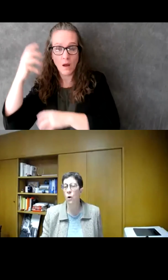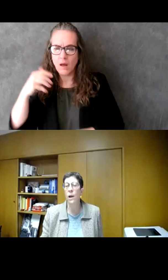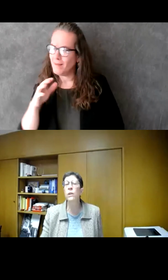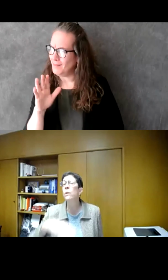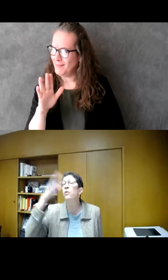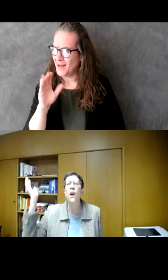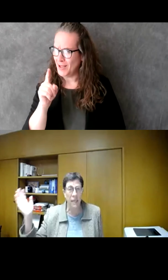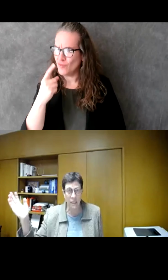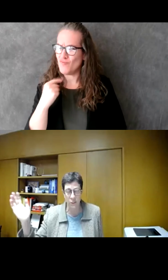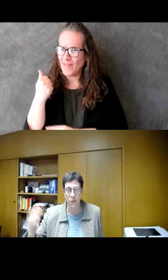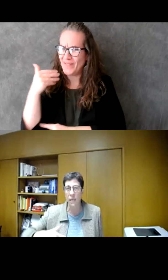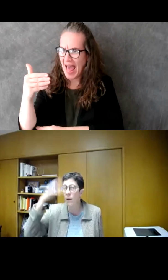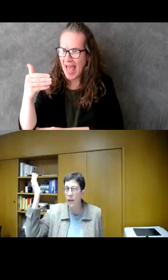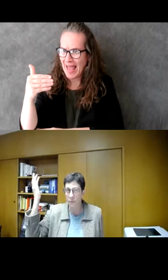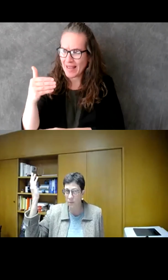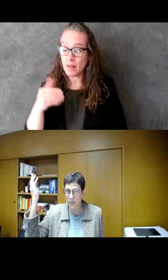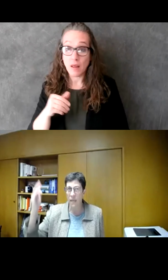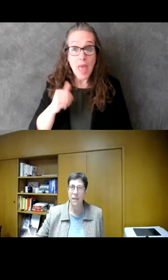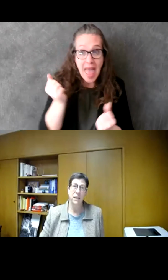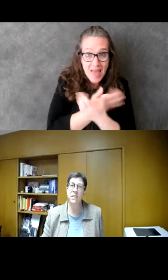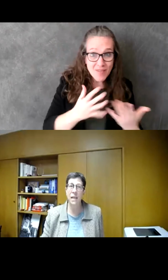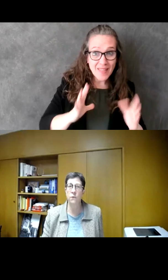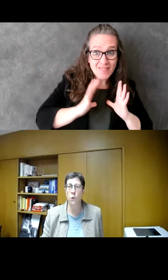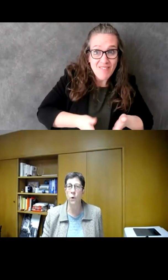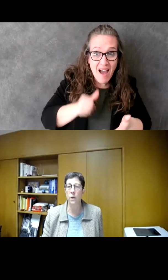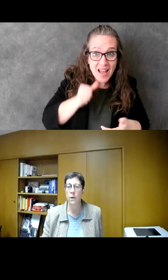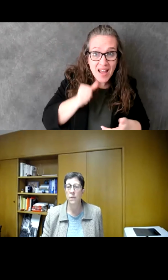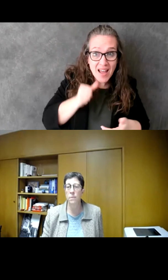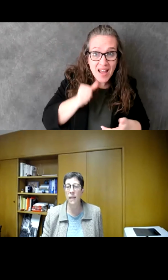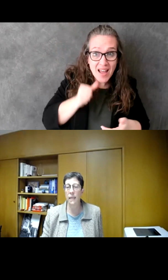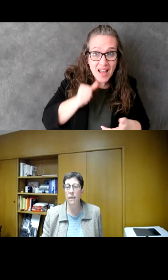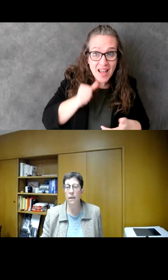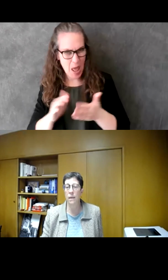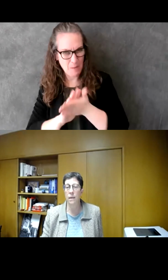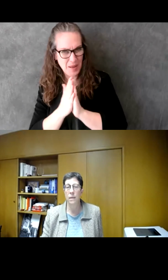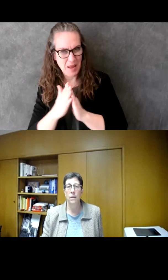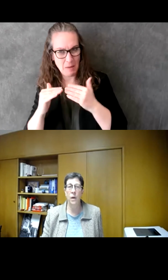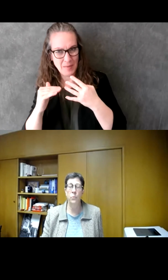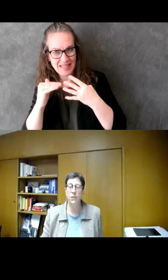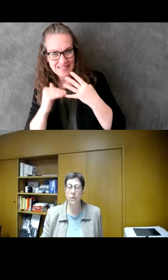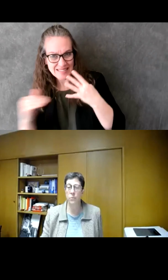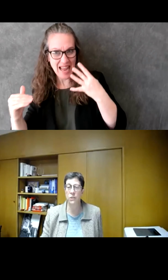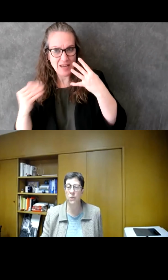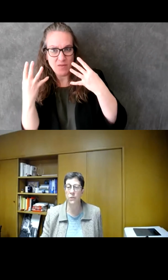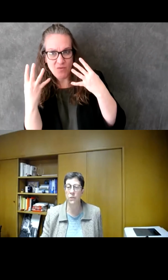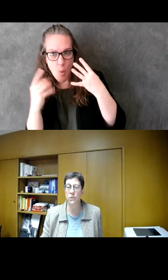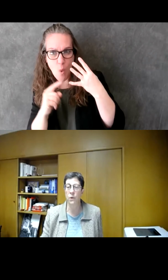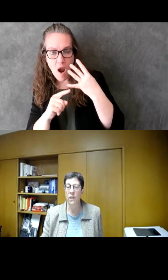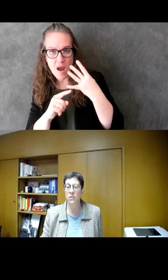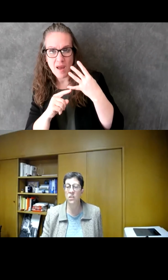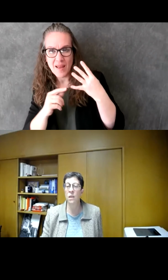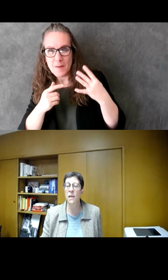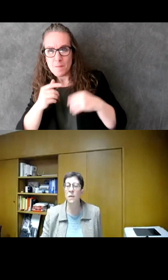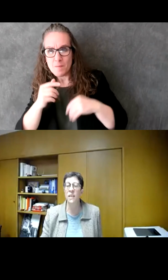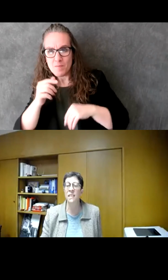somebody said, oh, everything was fine yesterday and now they have this big stage 4 smelly pressure ulcer. So